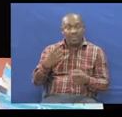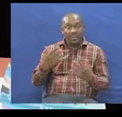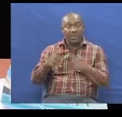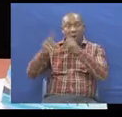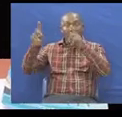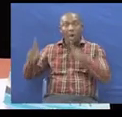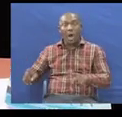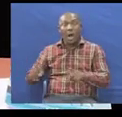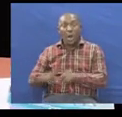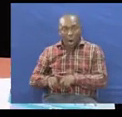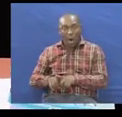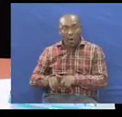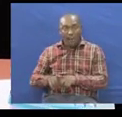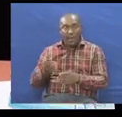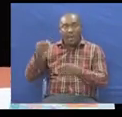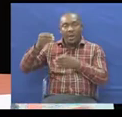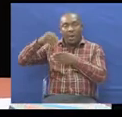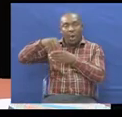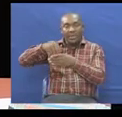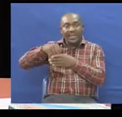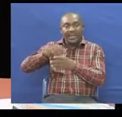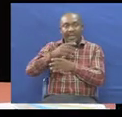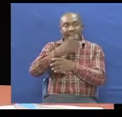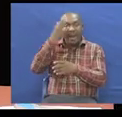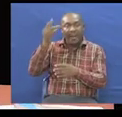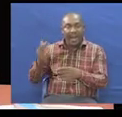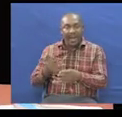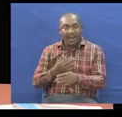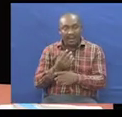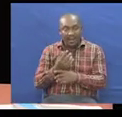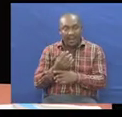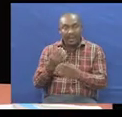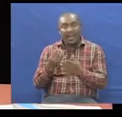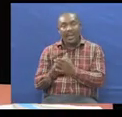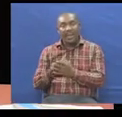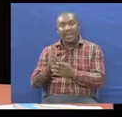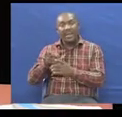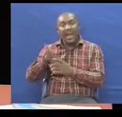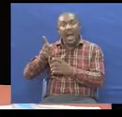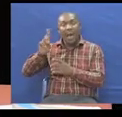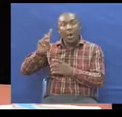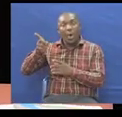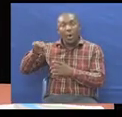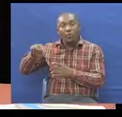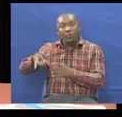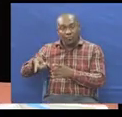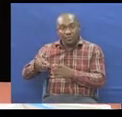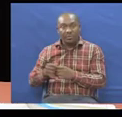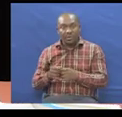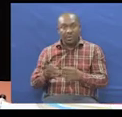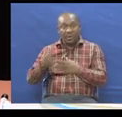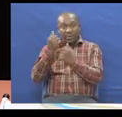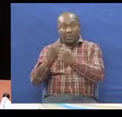contains numbers and arrows. There are 3 arrows in the clock face